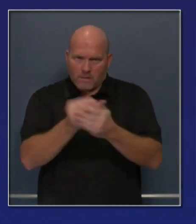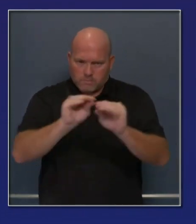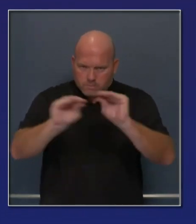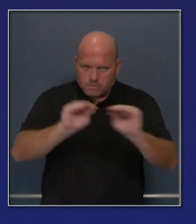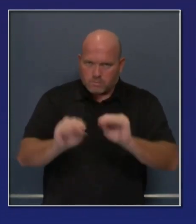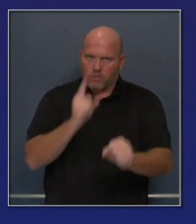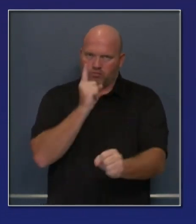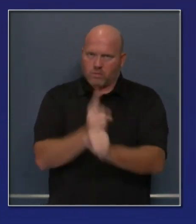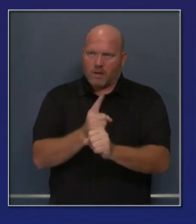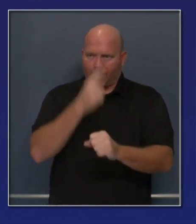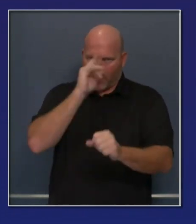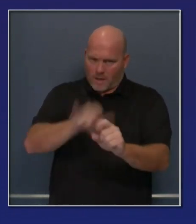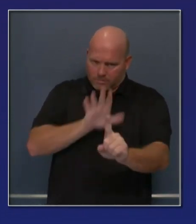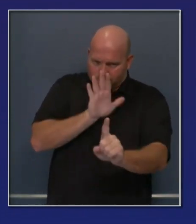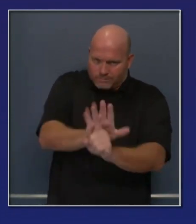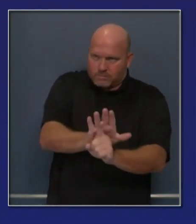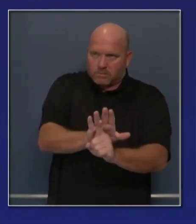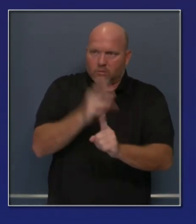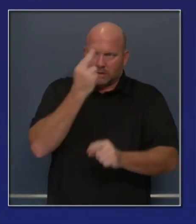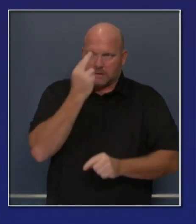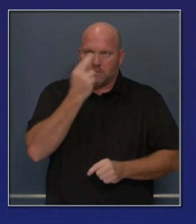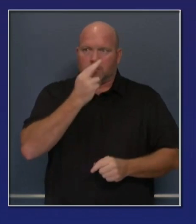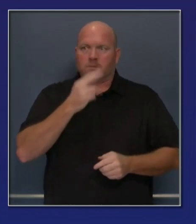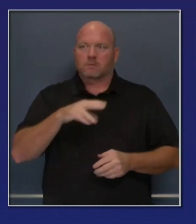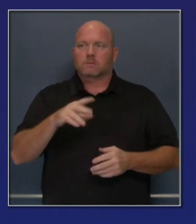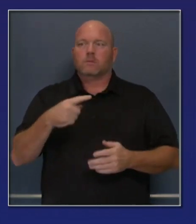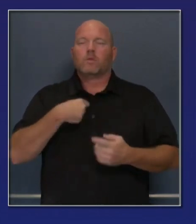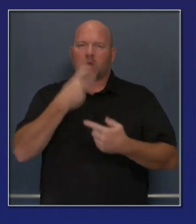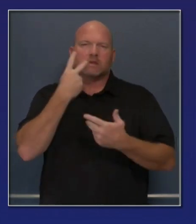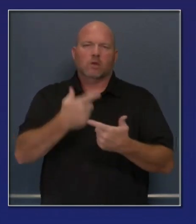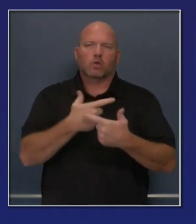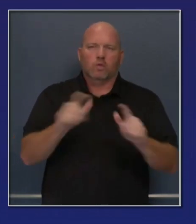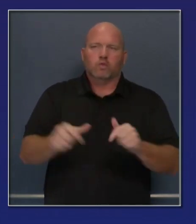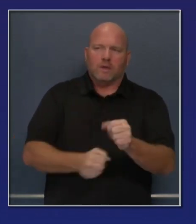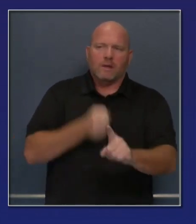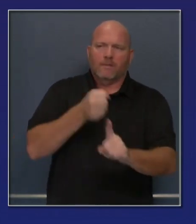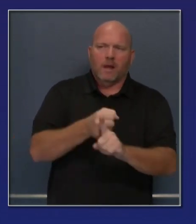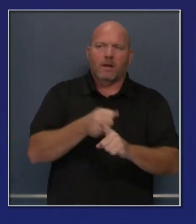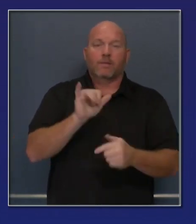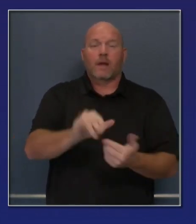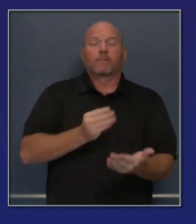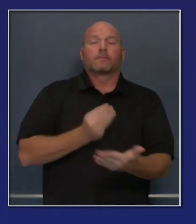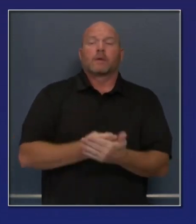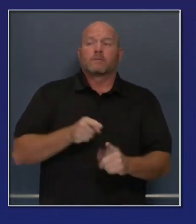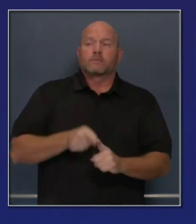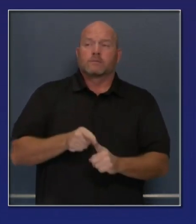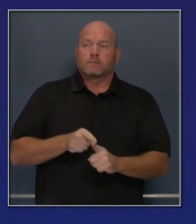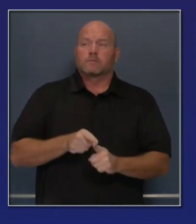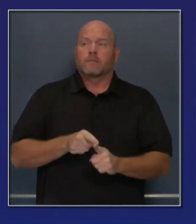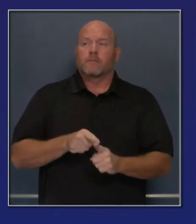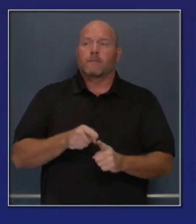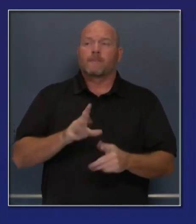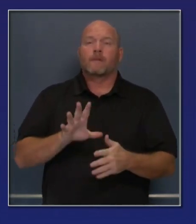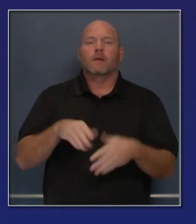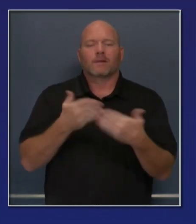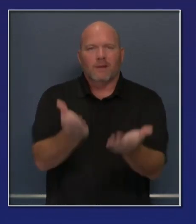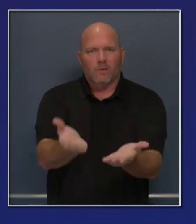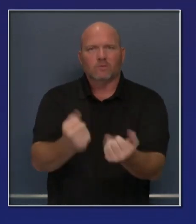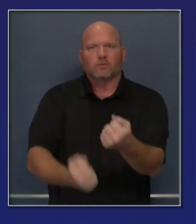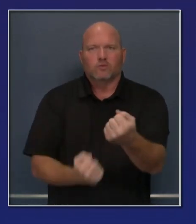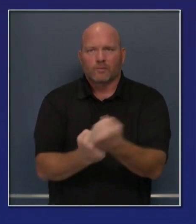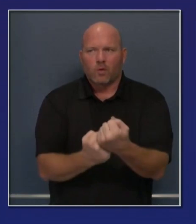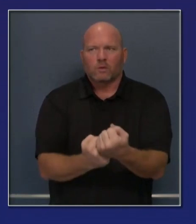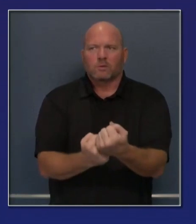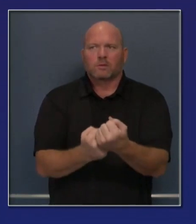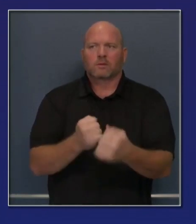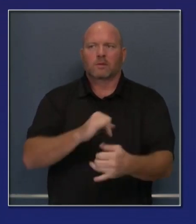seen a disproportionate impact on COVID. Those dollars are there in part to support the last piece of